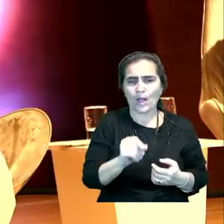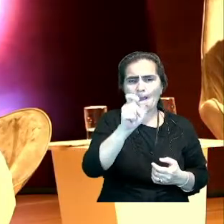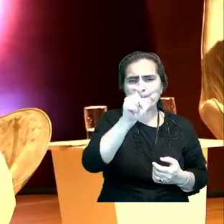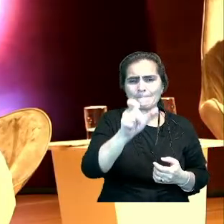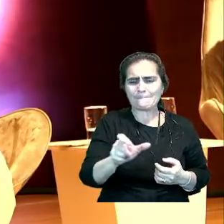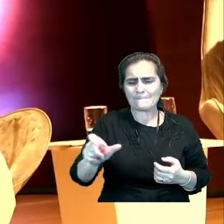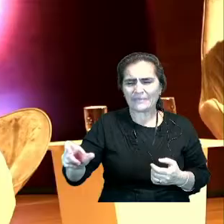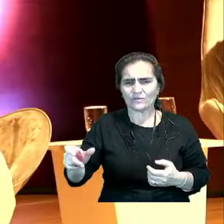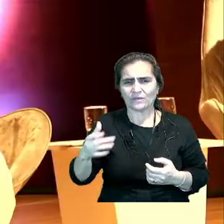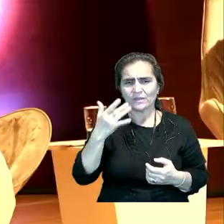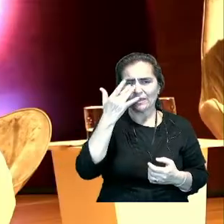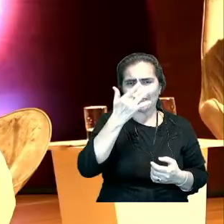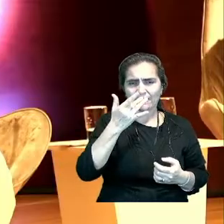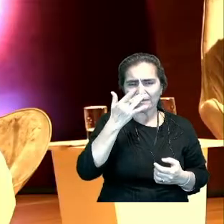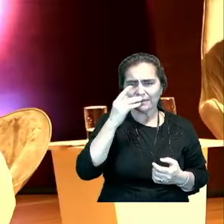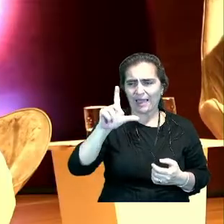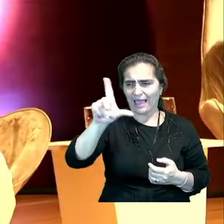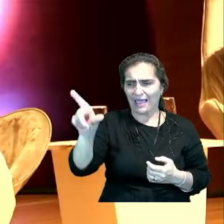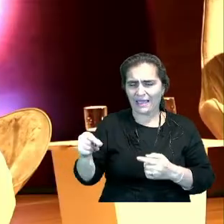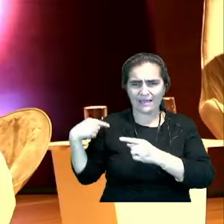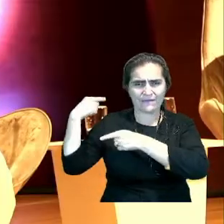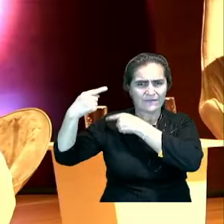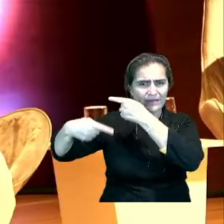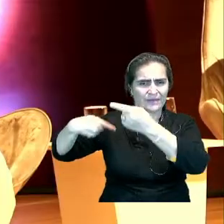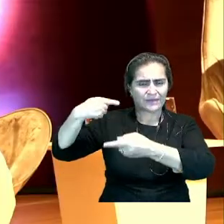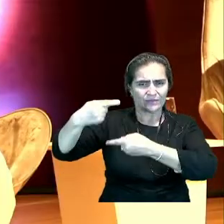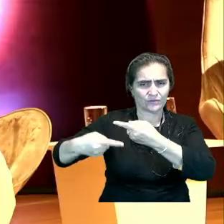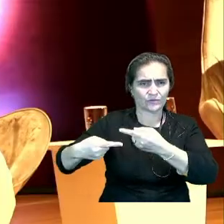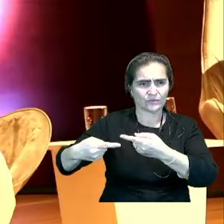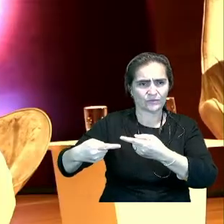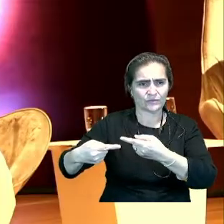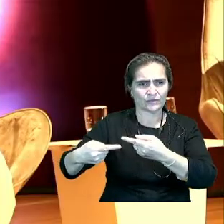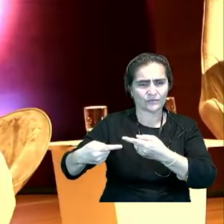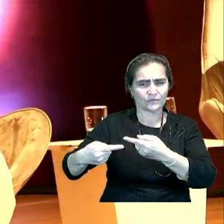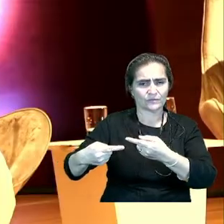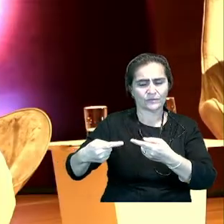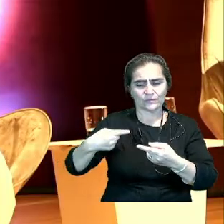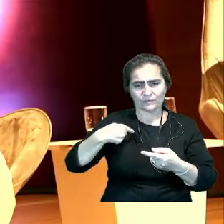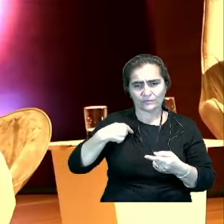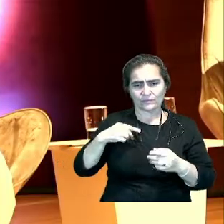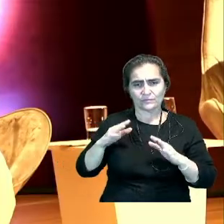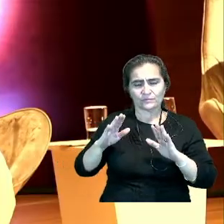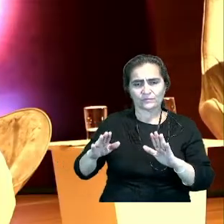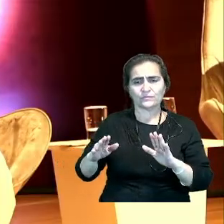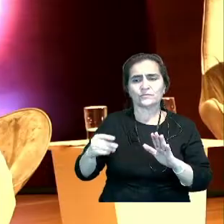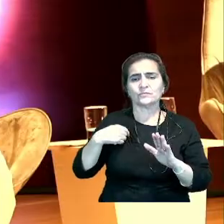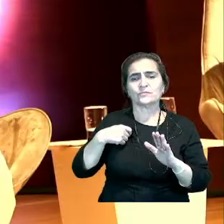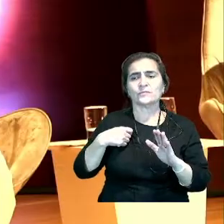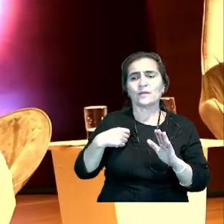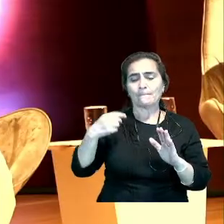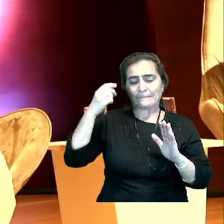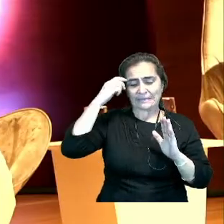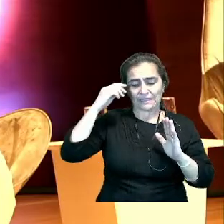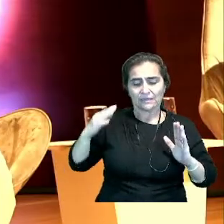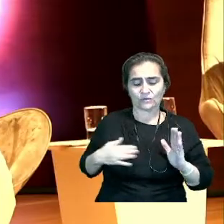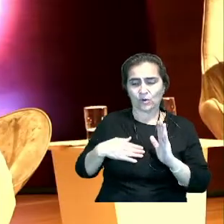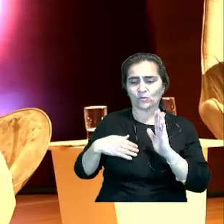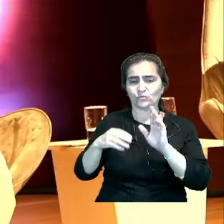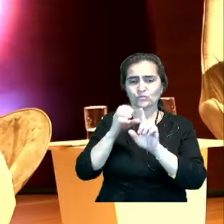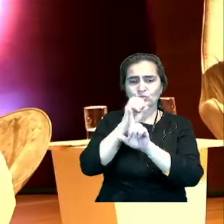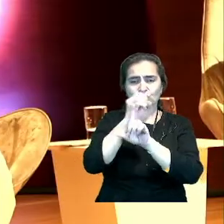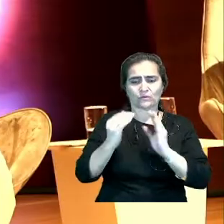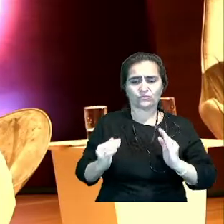second class, as at the bottom of the social ladder. And we are expected to accept that